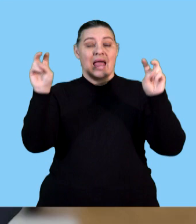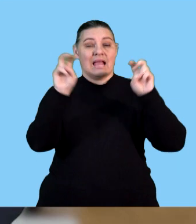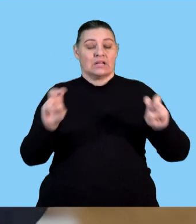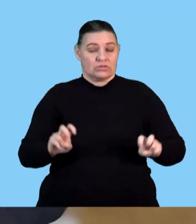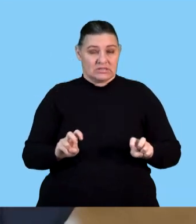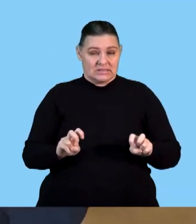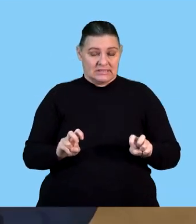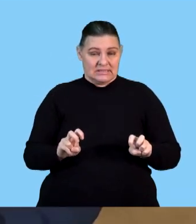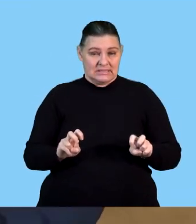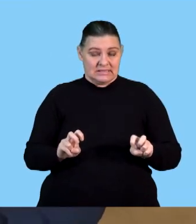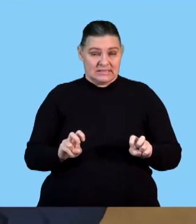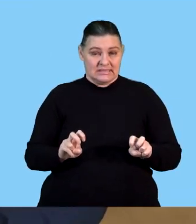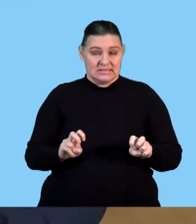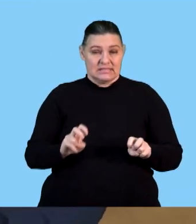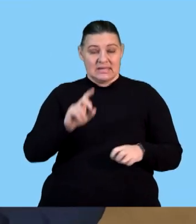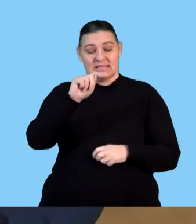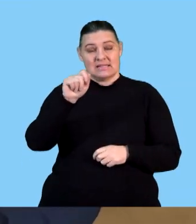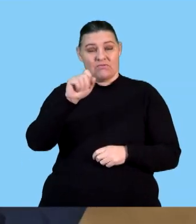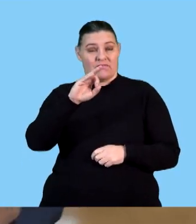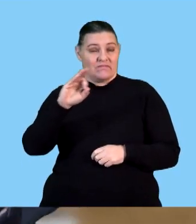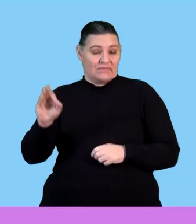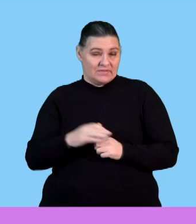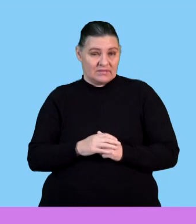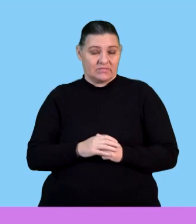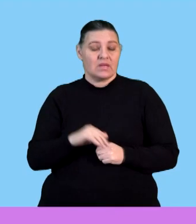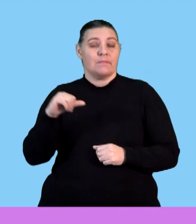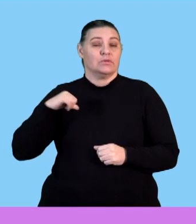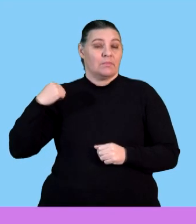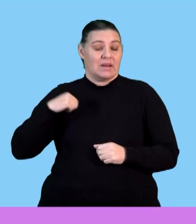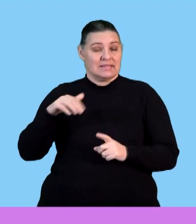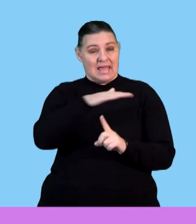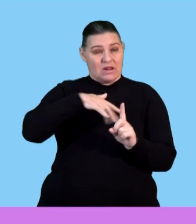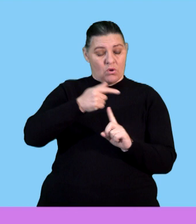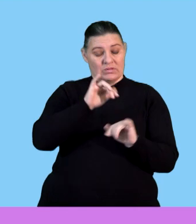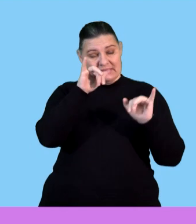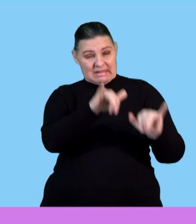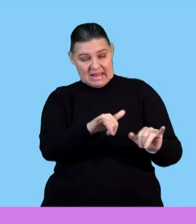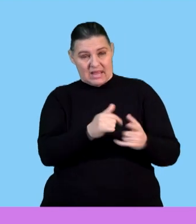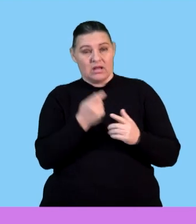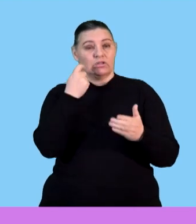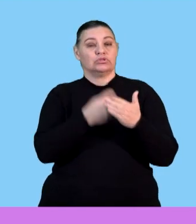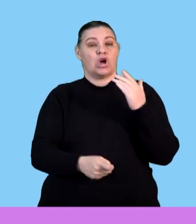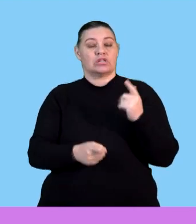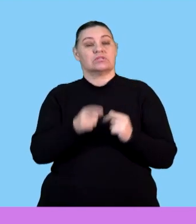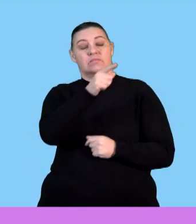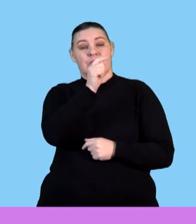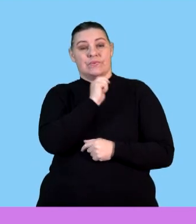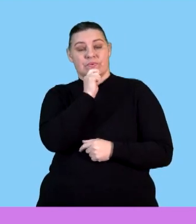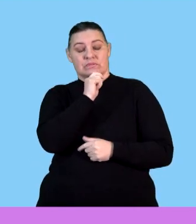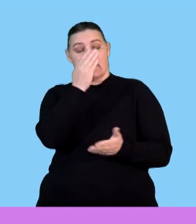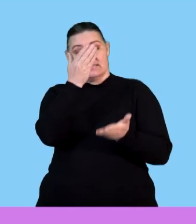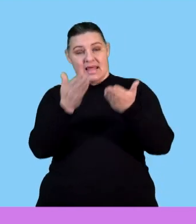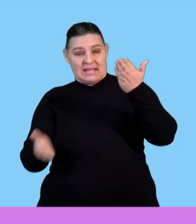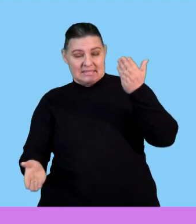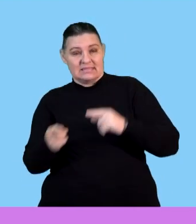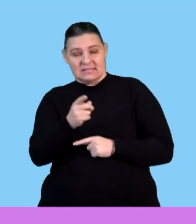electricity tariffs. Okay, tariff time. In the municipality area where Jane lives is charged according to the usage on